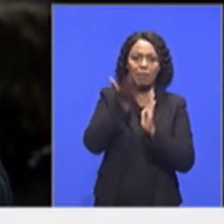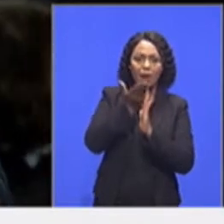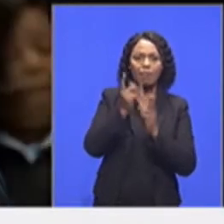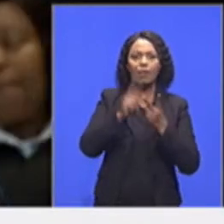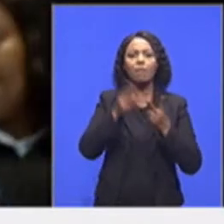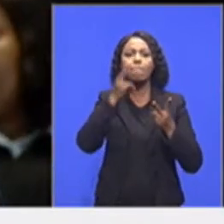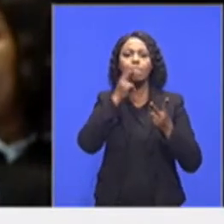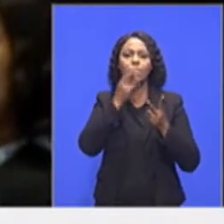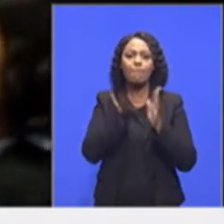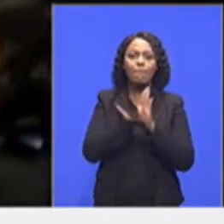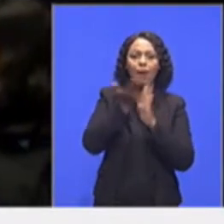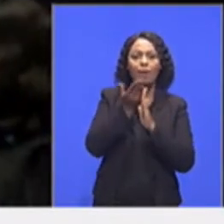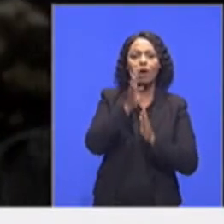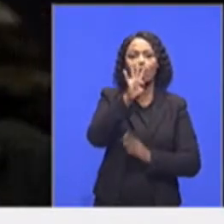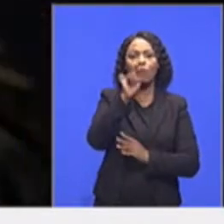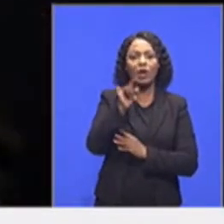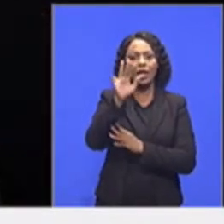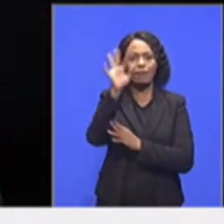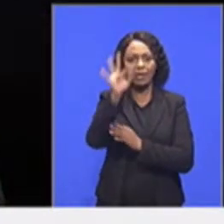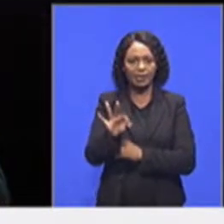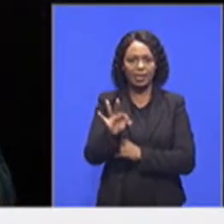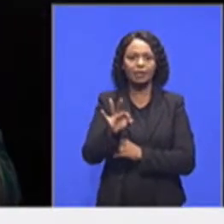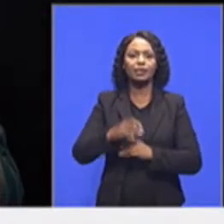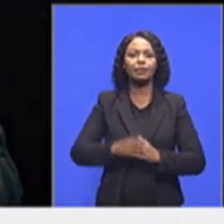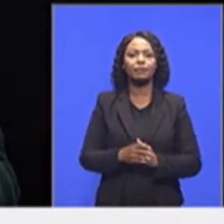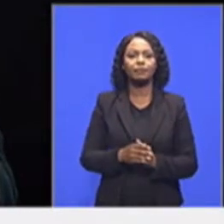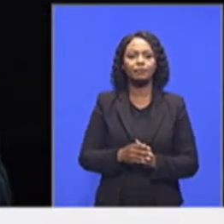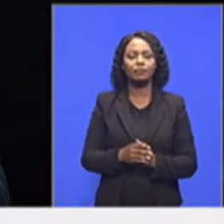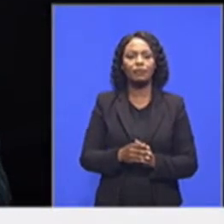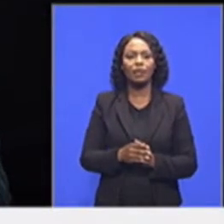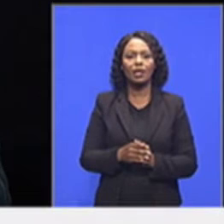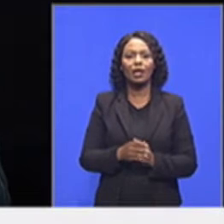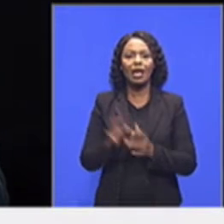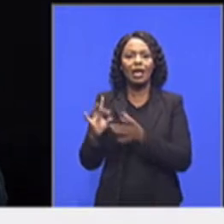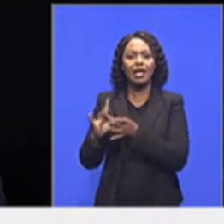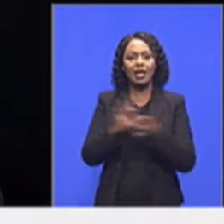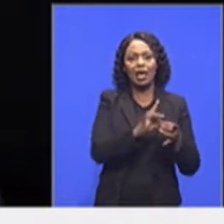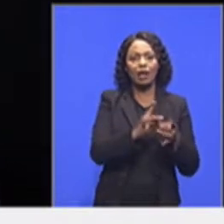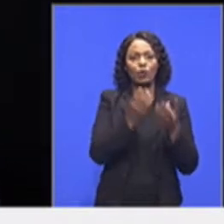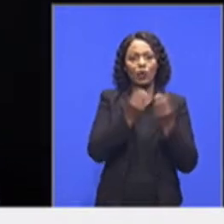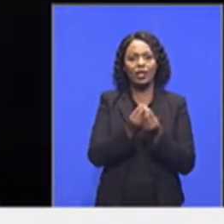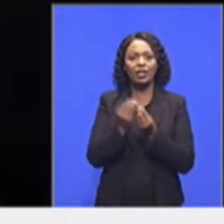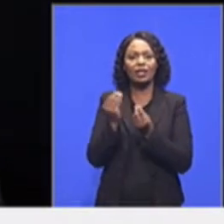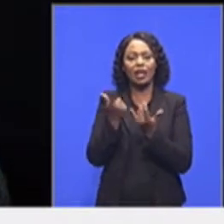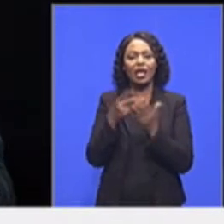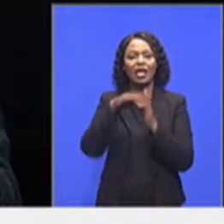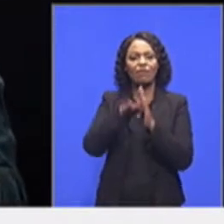of 4.9%, in line with the expected inflation.